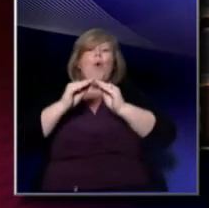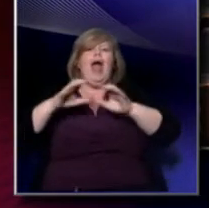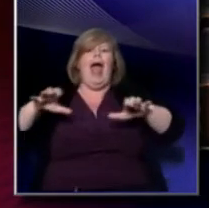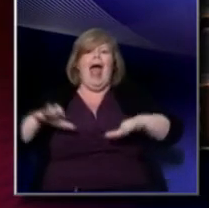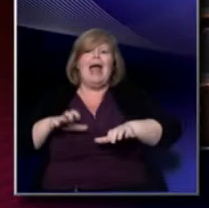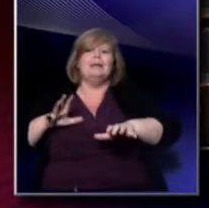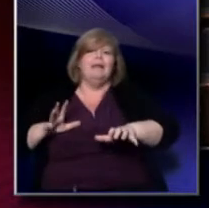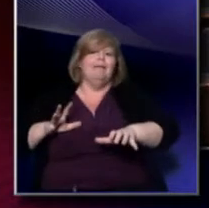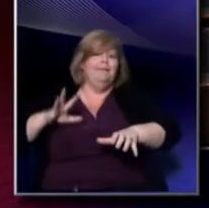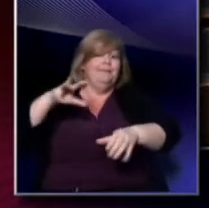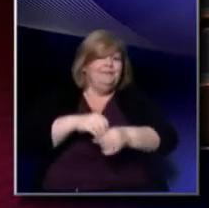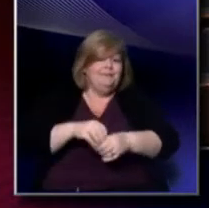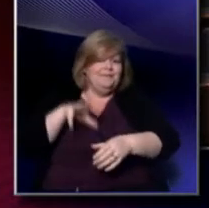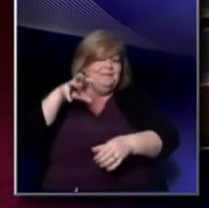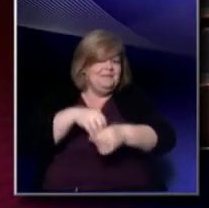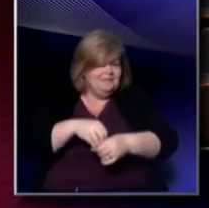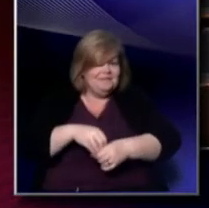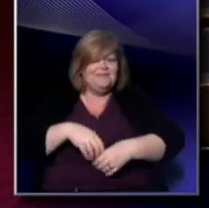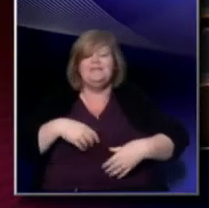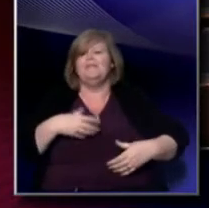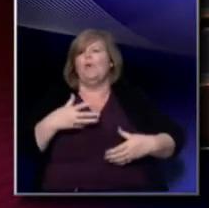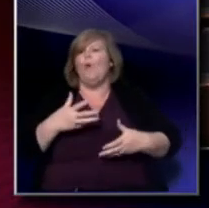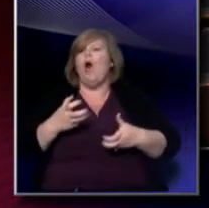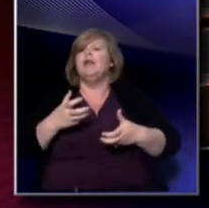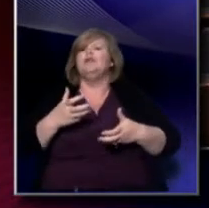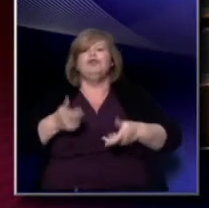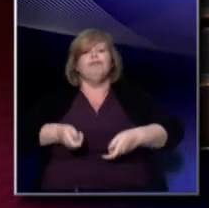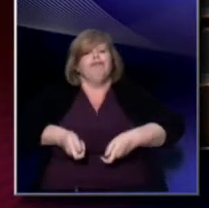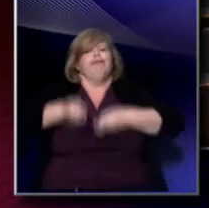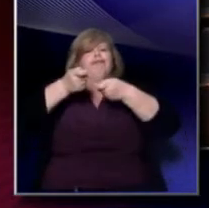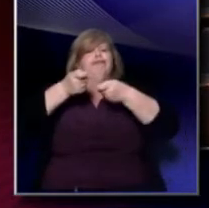us with raising our student achievement.